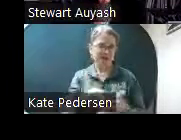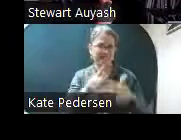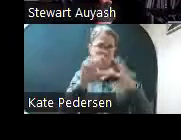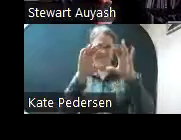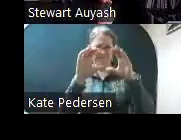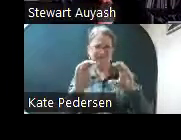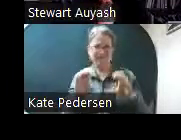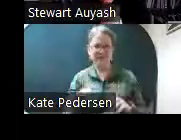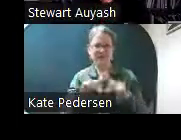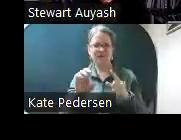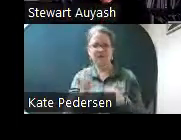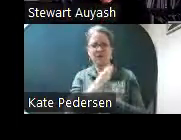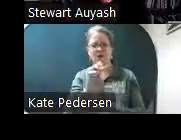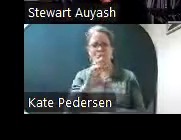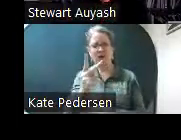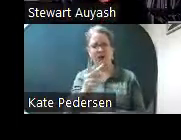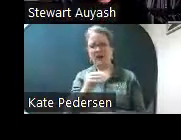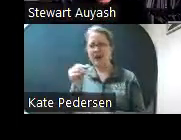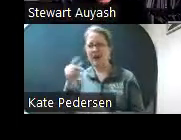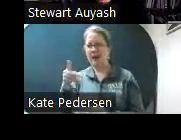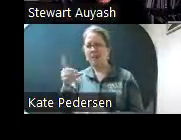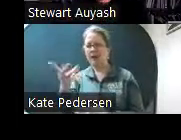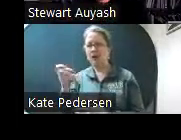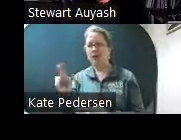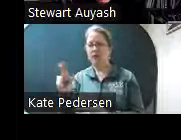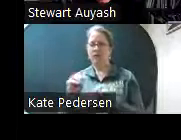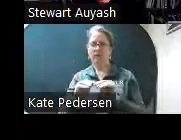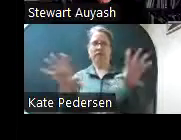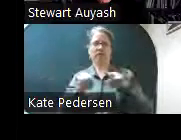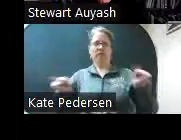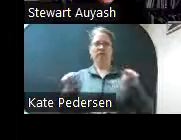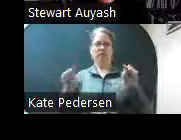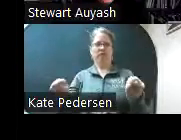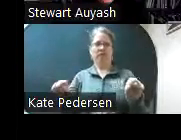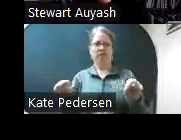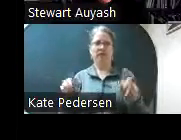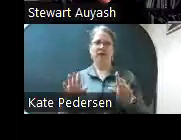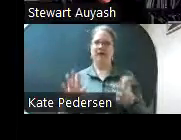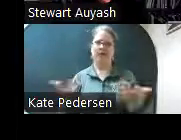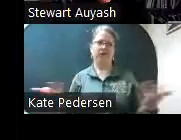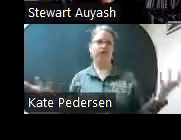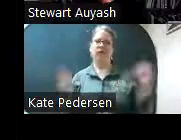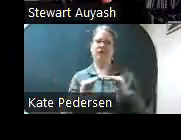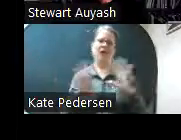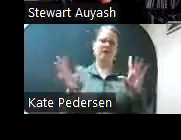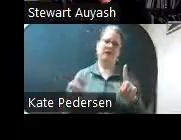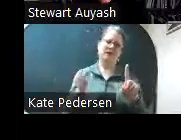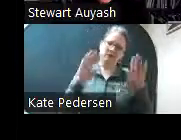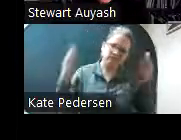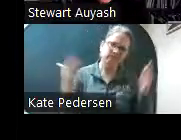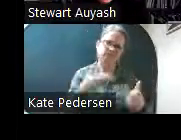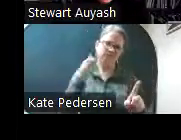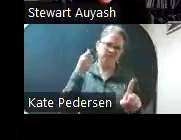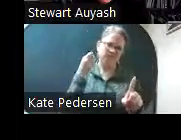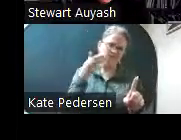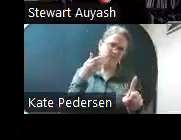between crack cocaine and powder cocaine were so stark as to be, totally an obvious attack on the